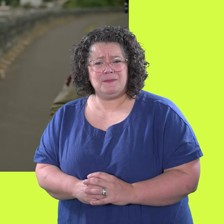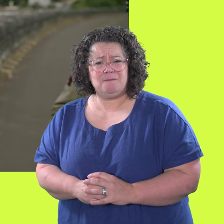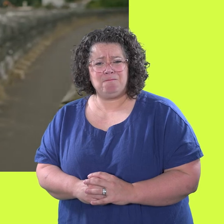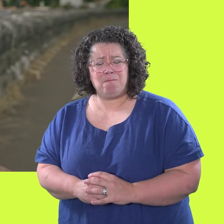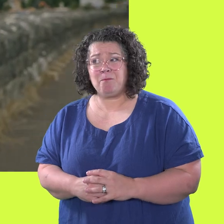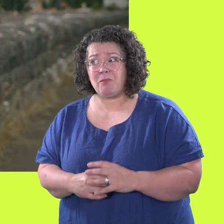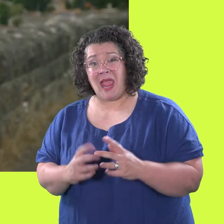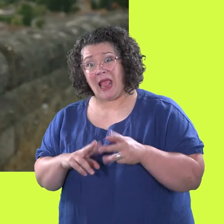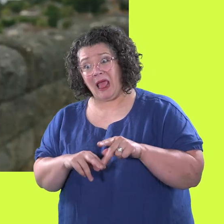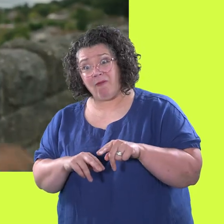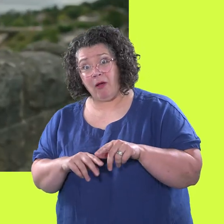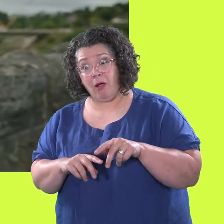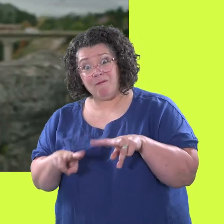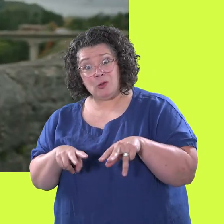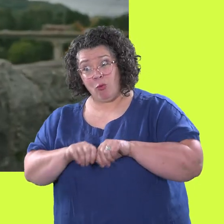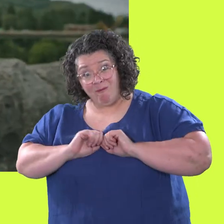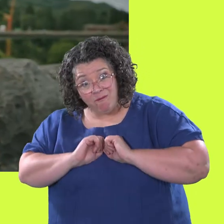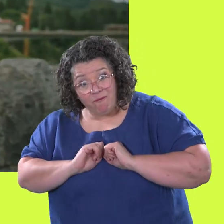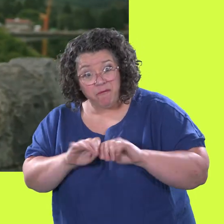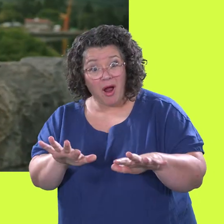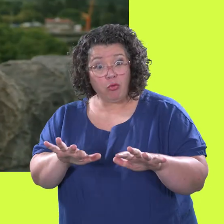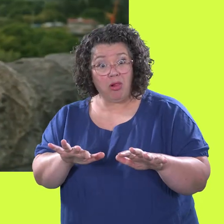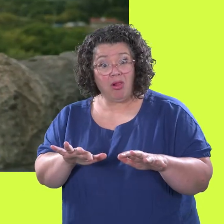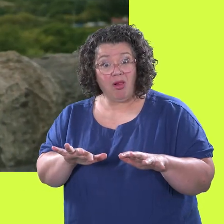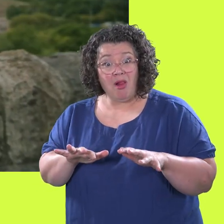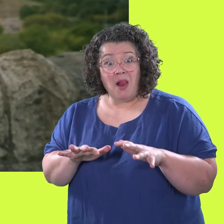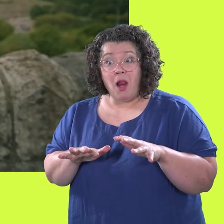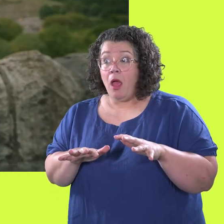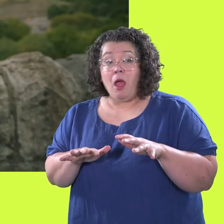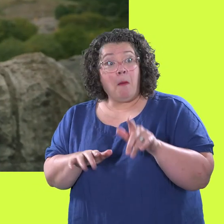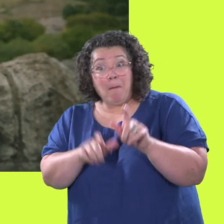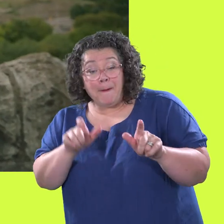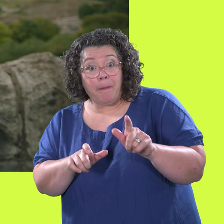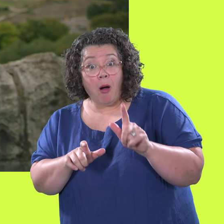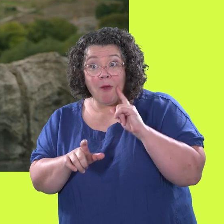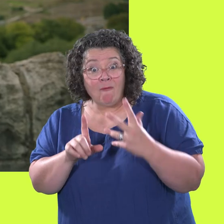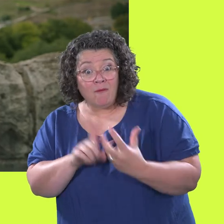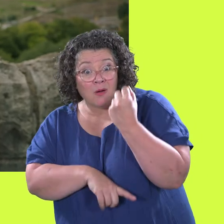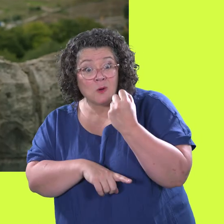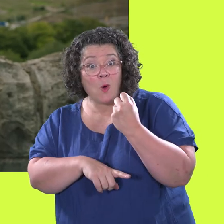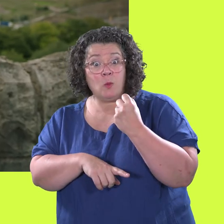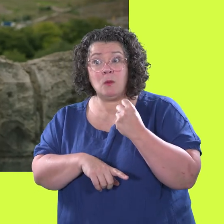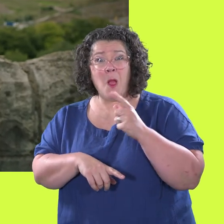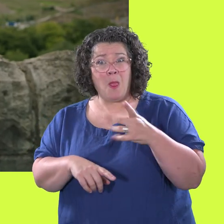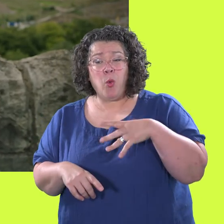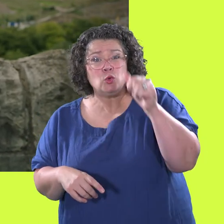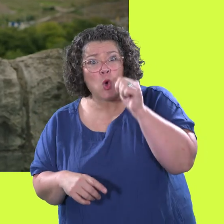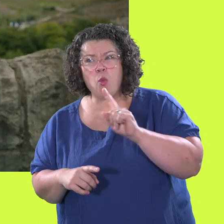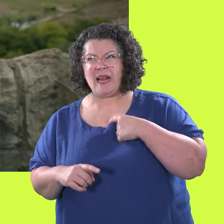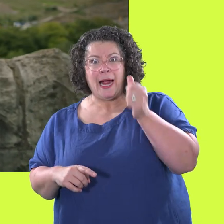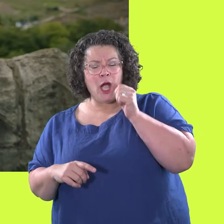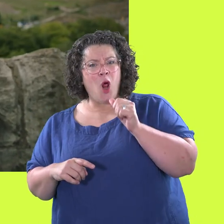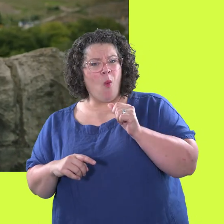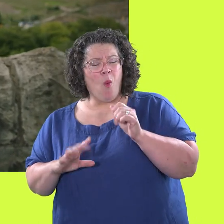If that video has gone viral, if people know, then they'll want to find out all that I